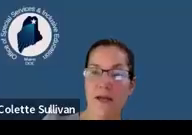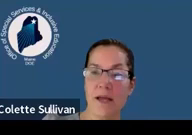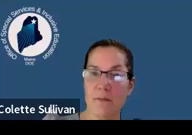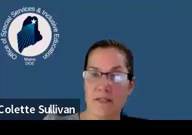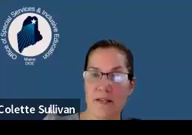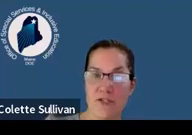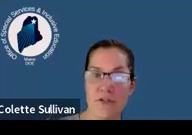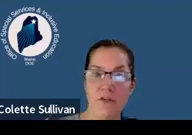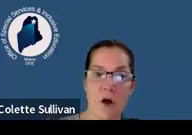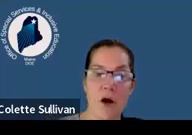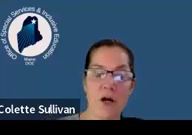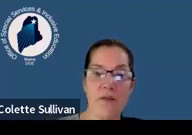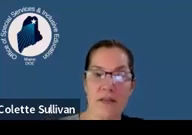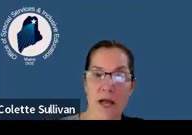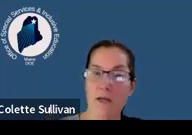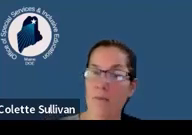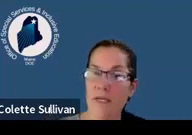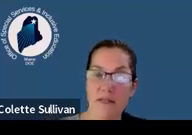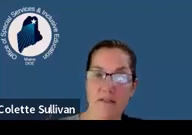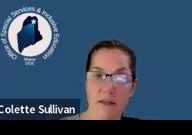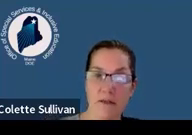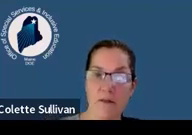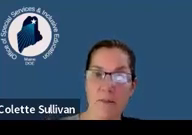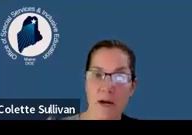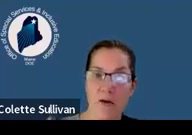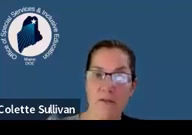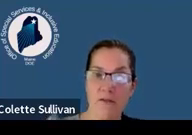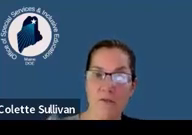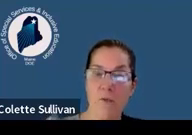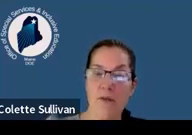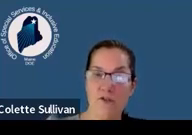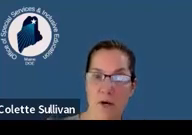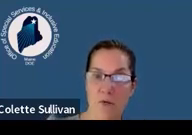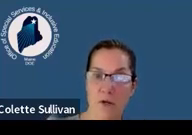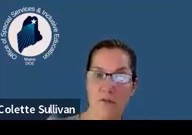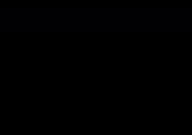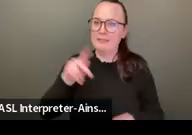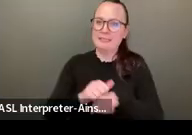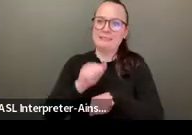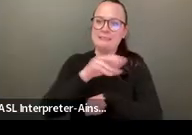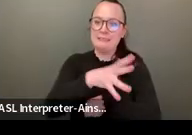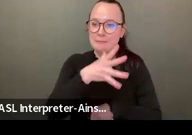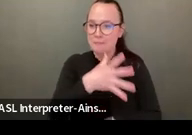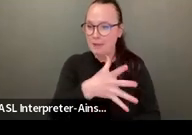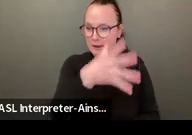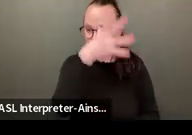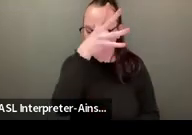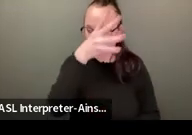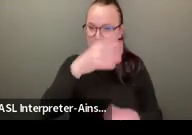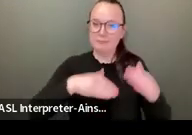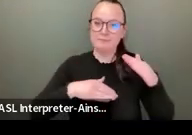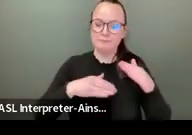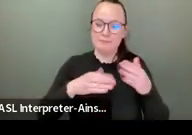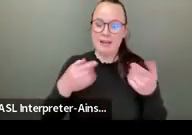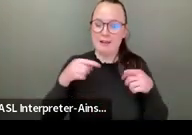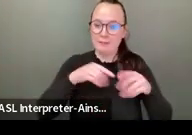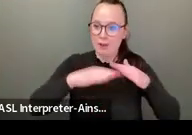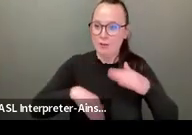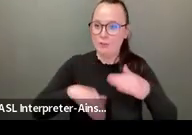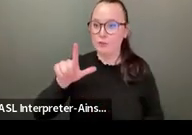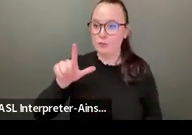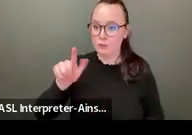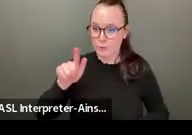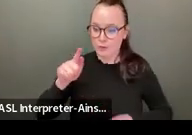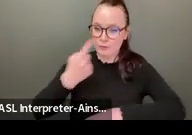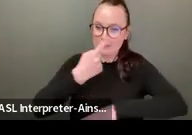Regulatory expectations are that the IEP gets sent to the parents within 21 school days of the IEP meeting where the IEP was